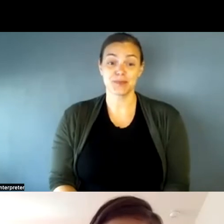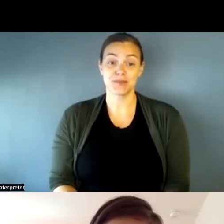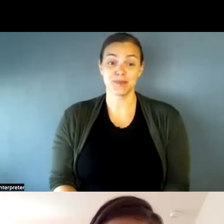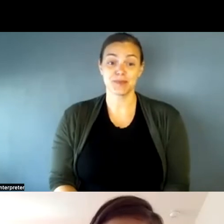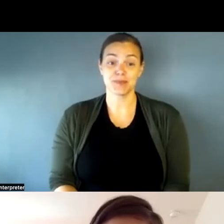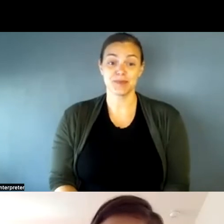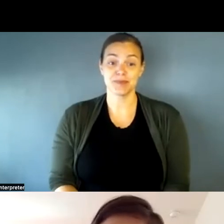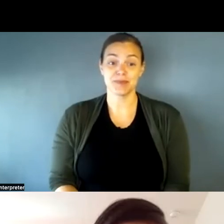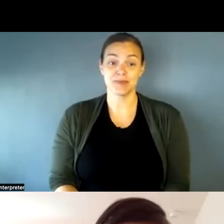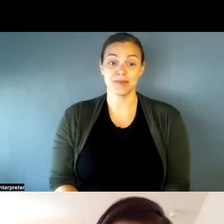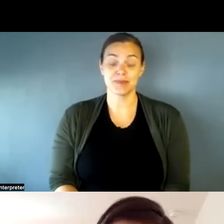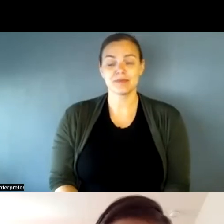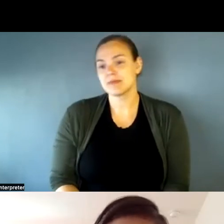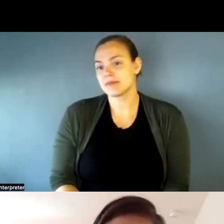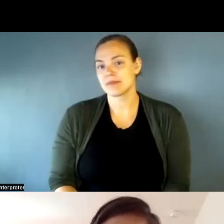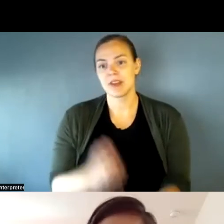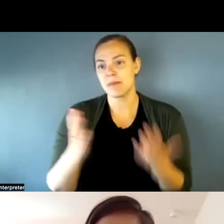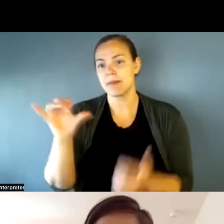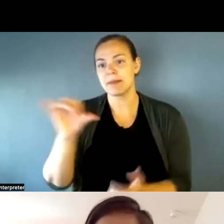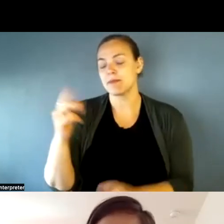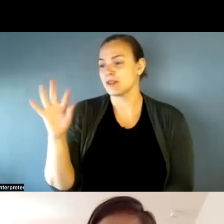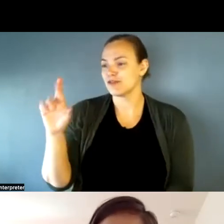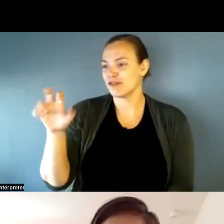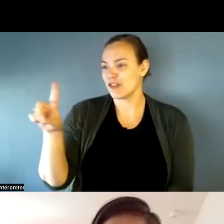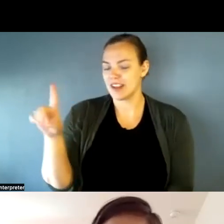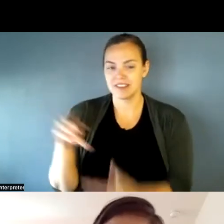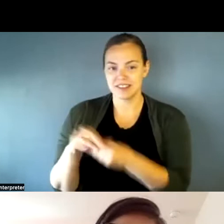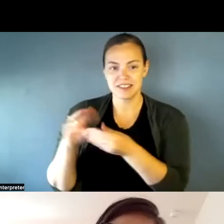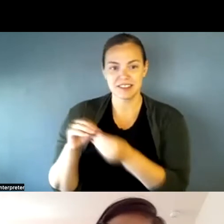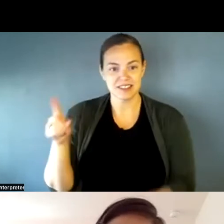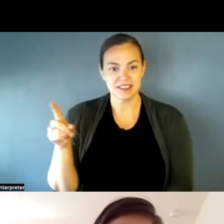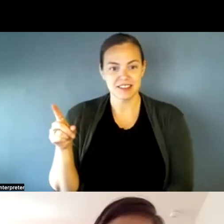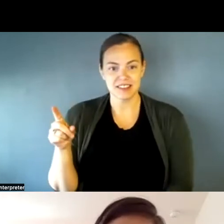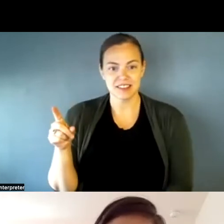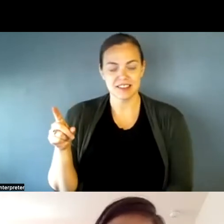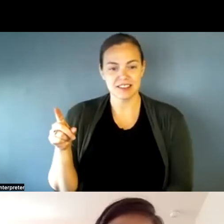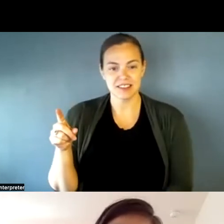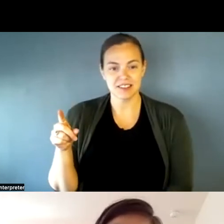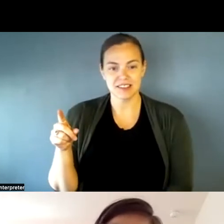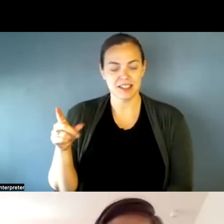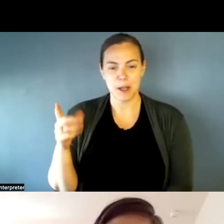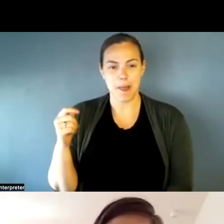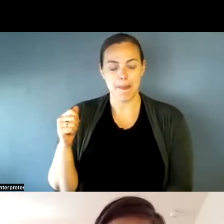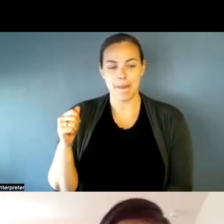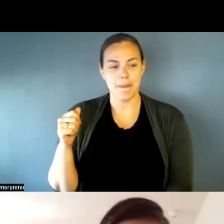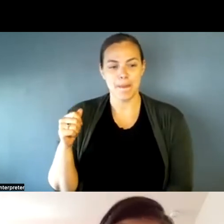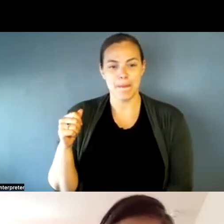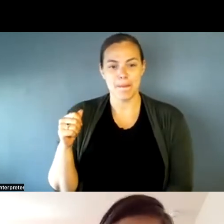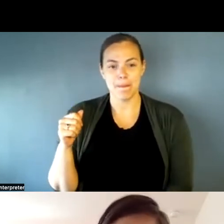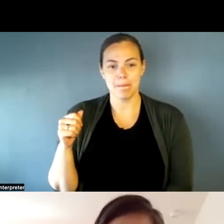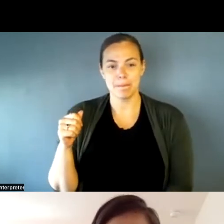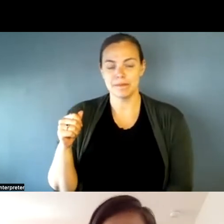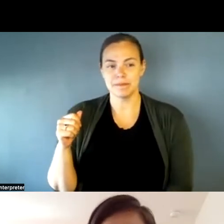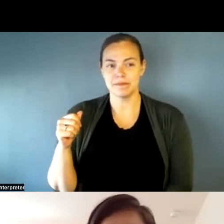that, and maybe similar to what Fred is saying, is like, I don't think we're going to have we don't